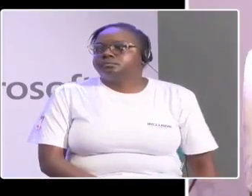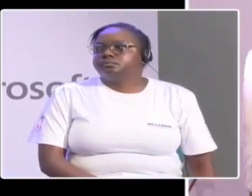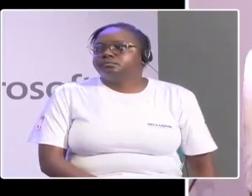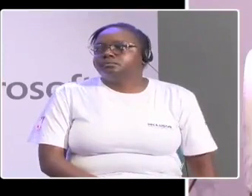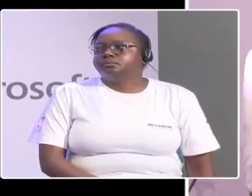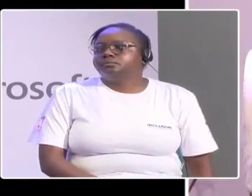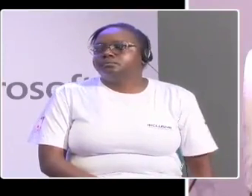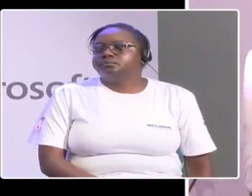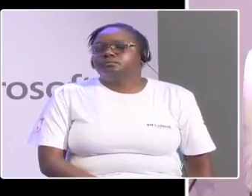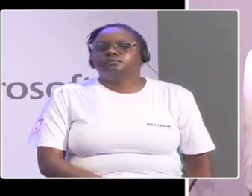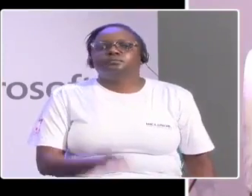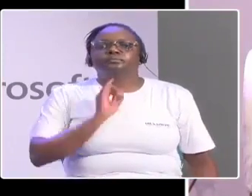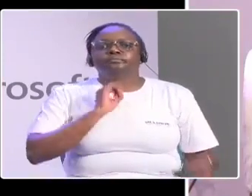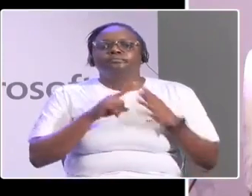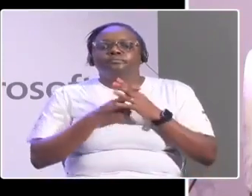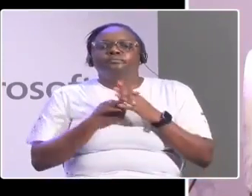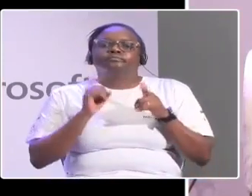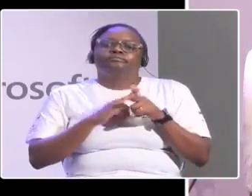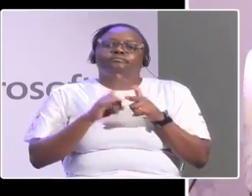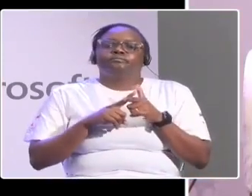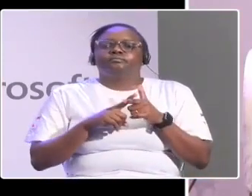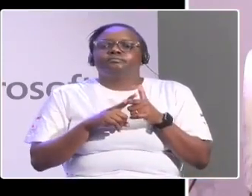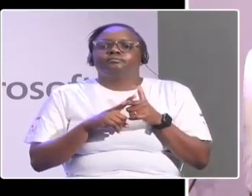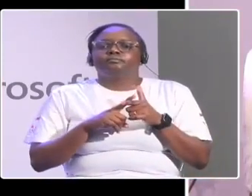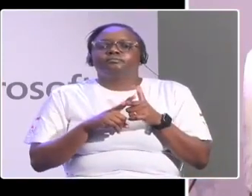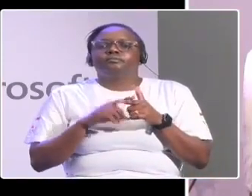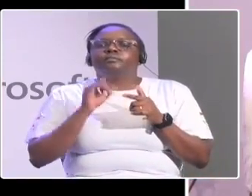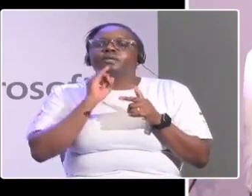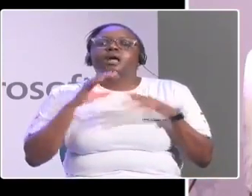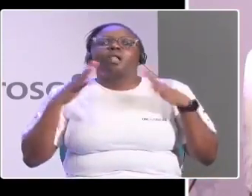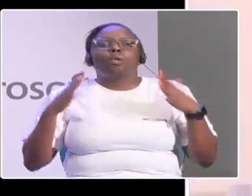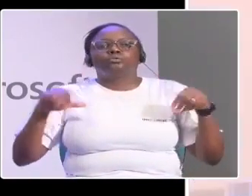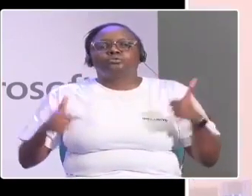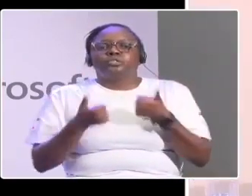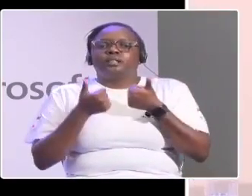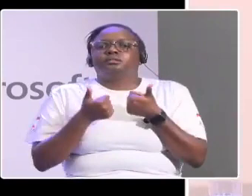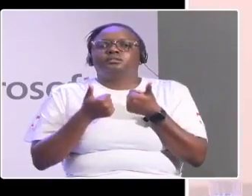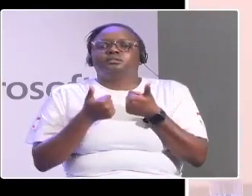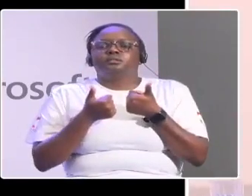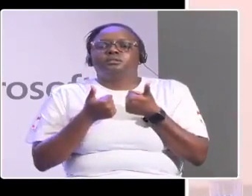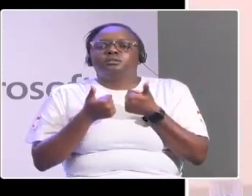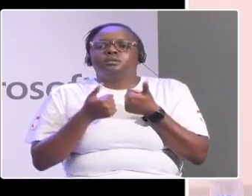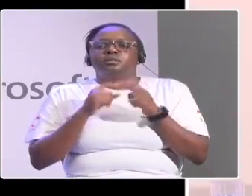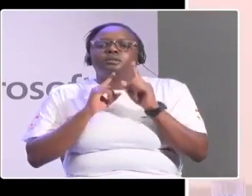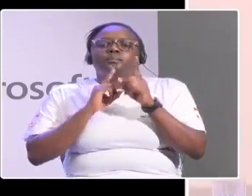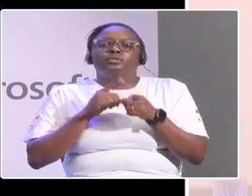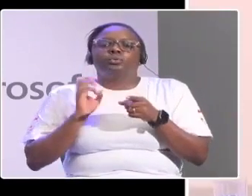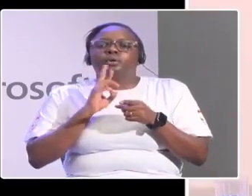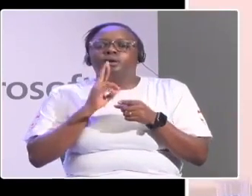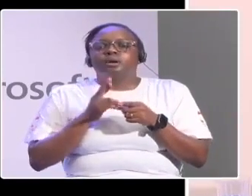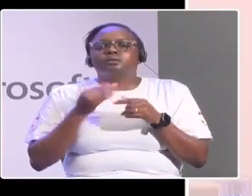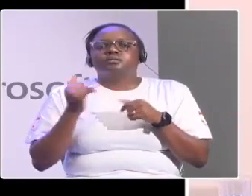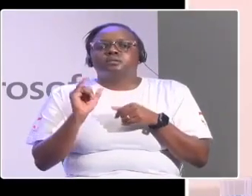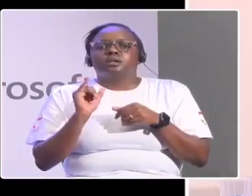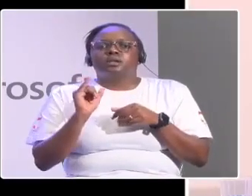Sarah, or? I can start and then, okay. There are a lot of challenges. so as I mentioned, we are